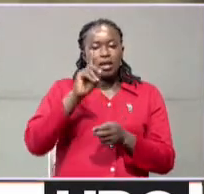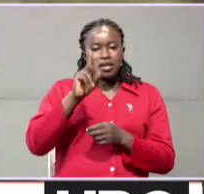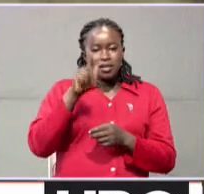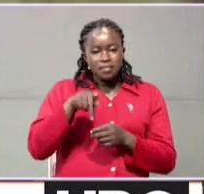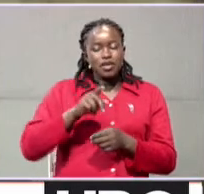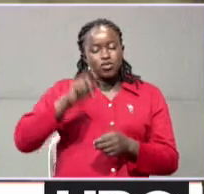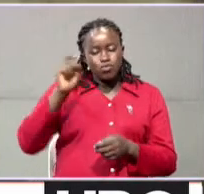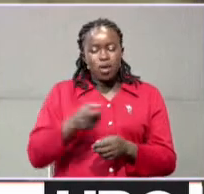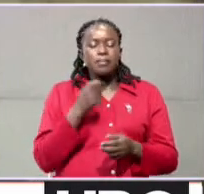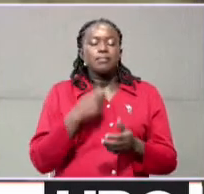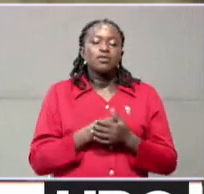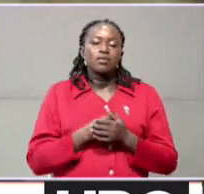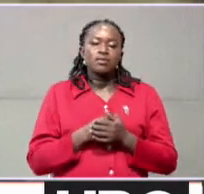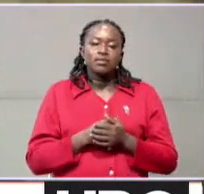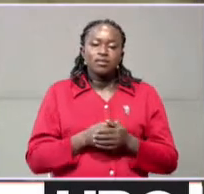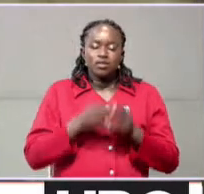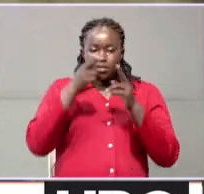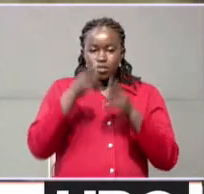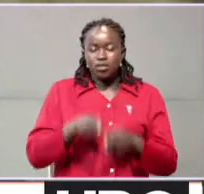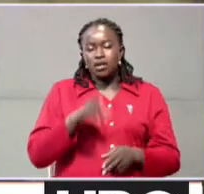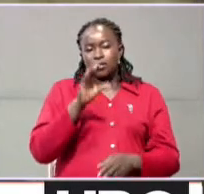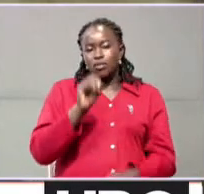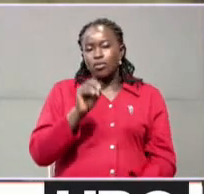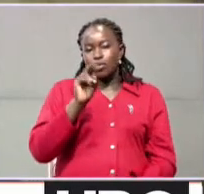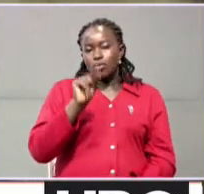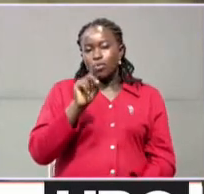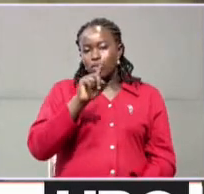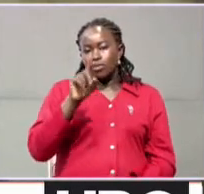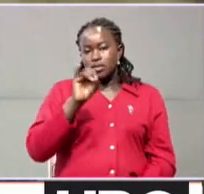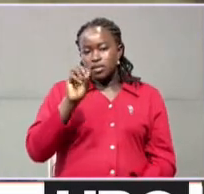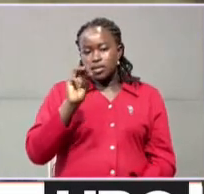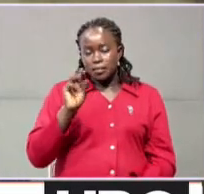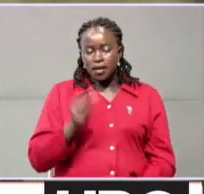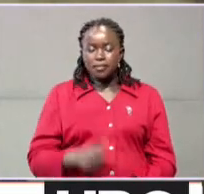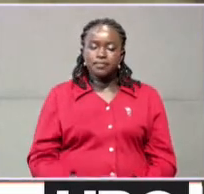honestly resume thank you